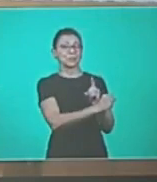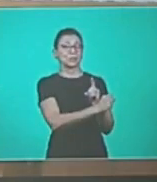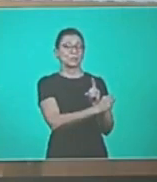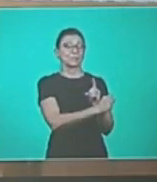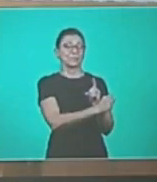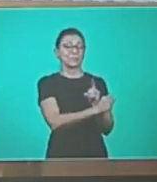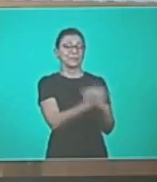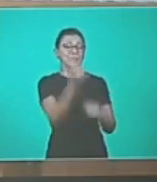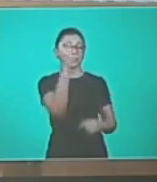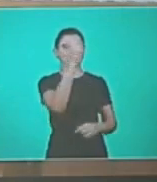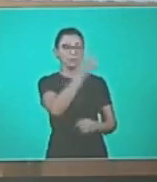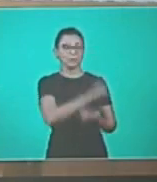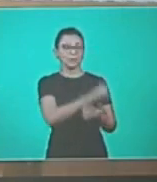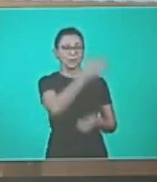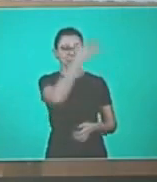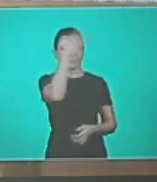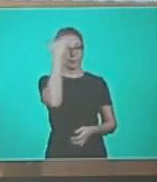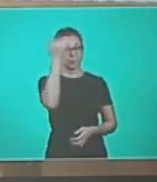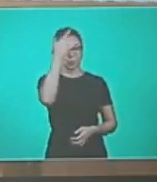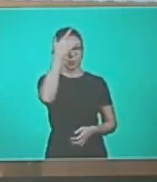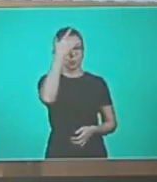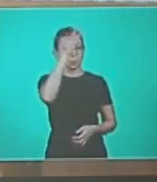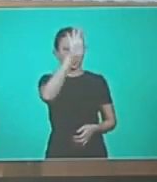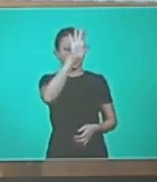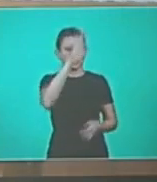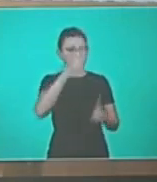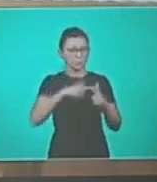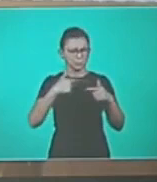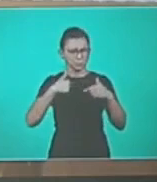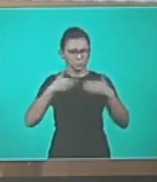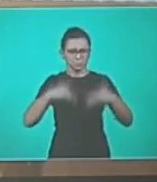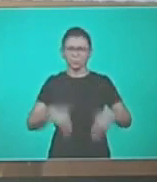questions. So existential crisis.